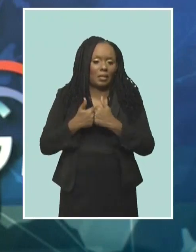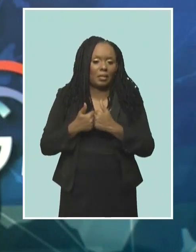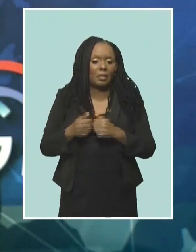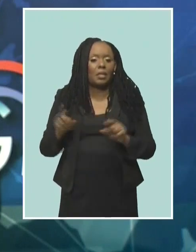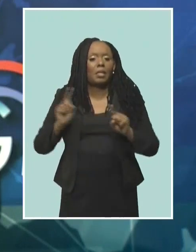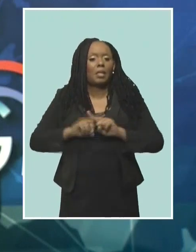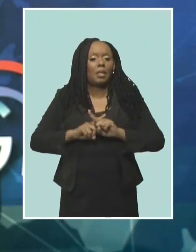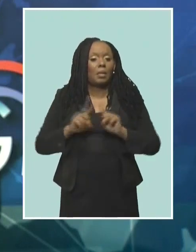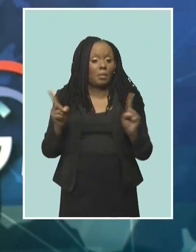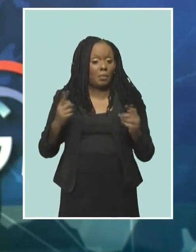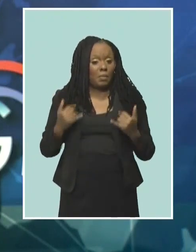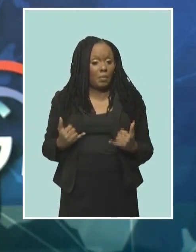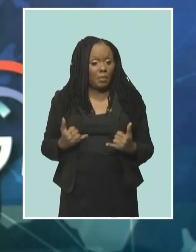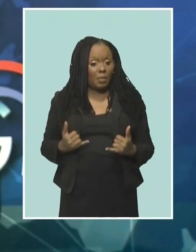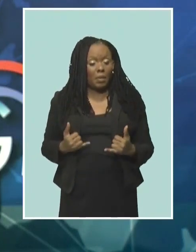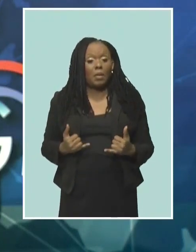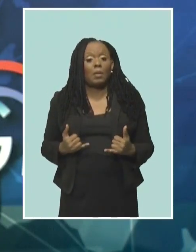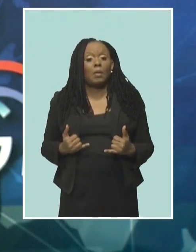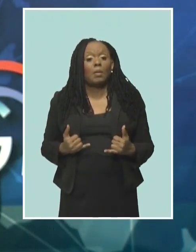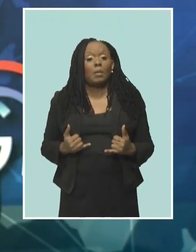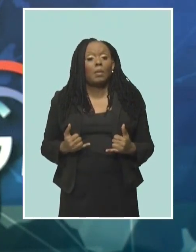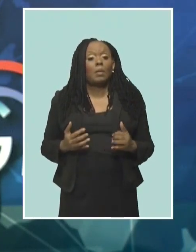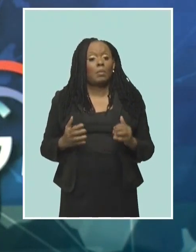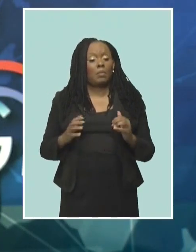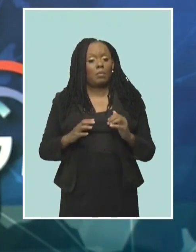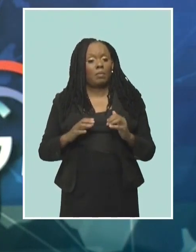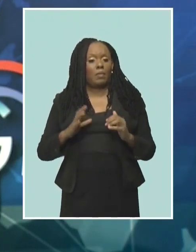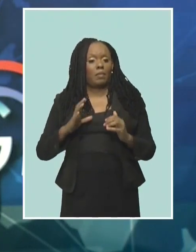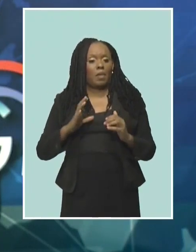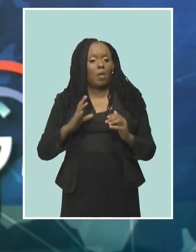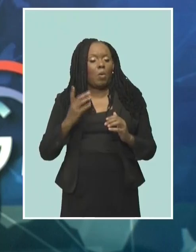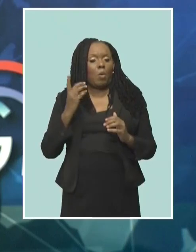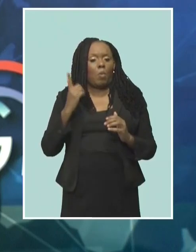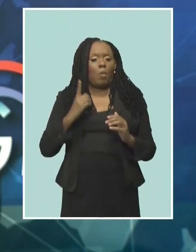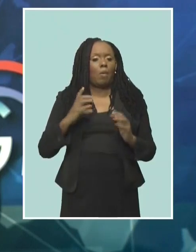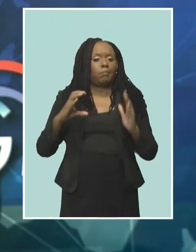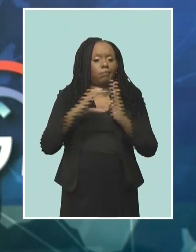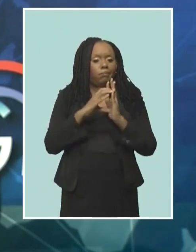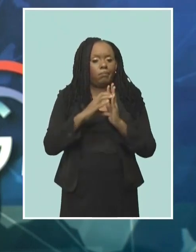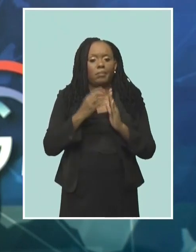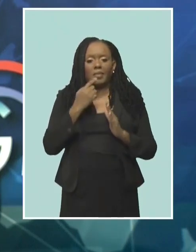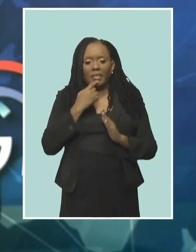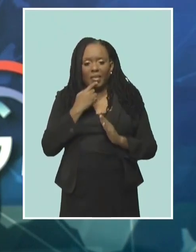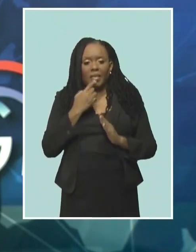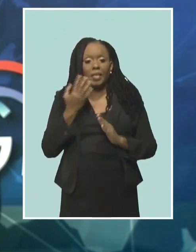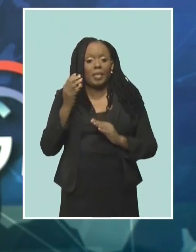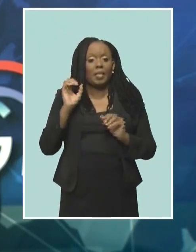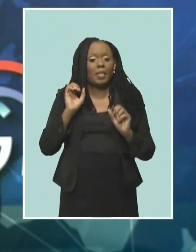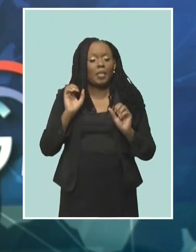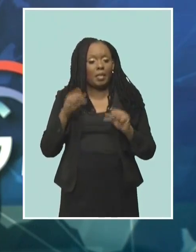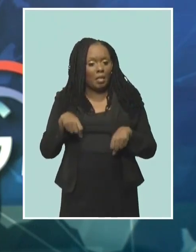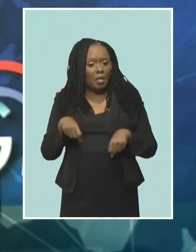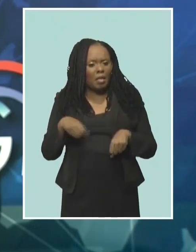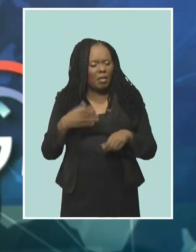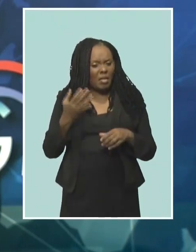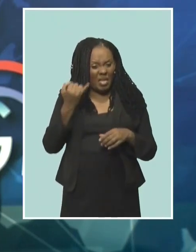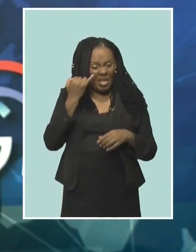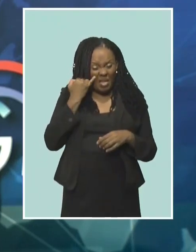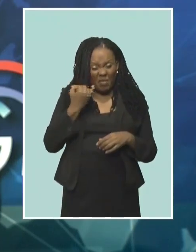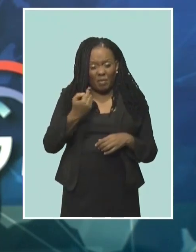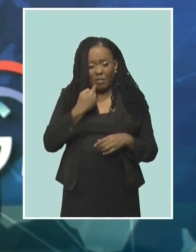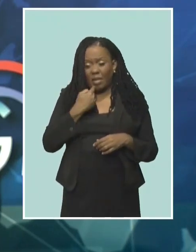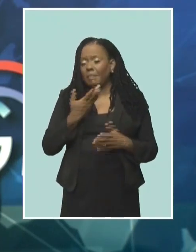Act 2024, a person charged with an offence could negotiate a lesser charge accompanied by a guilty